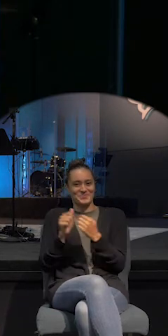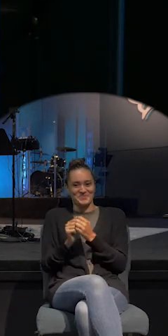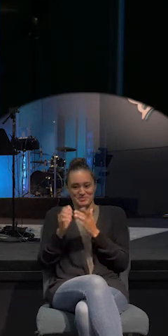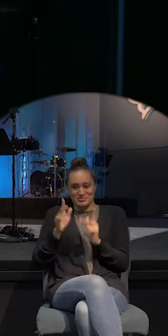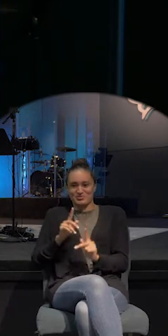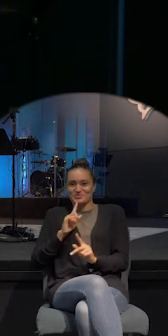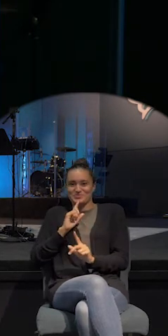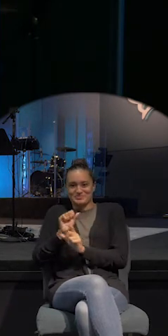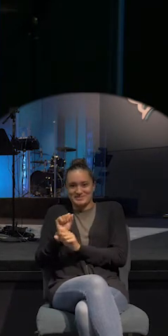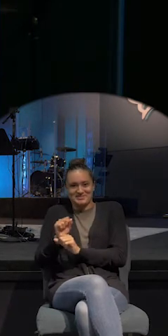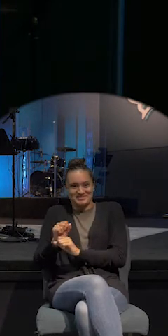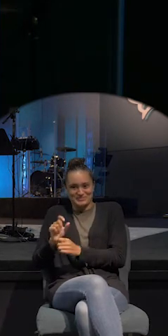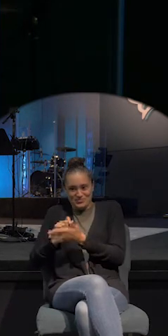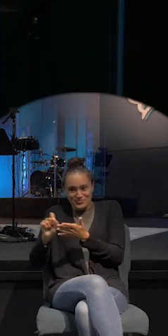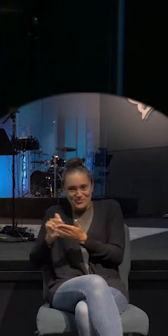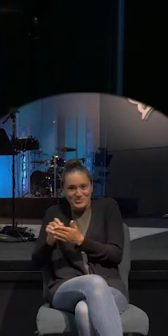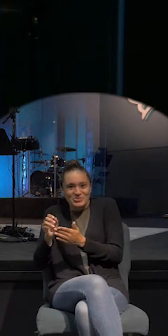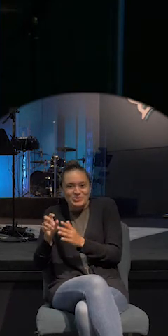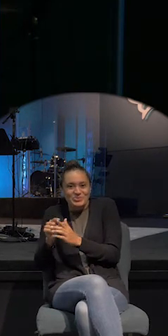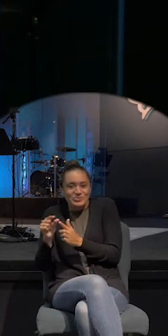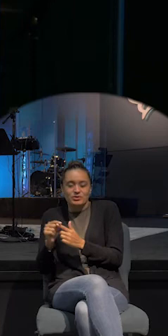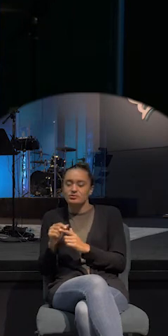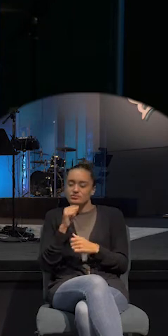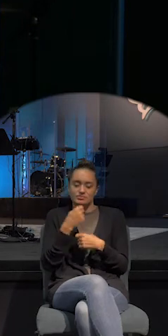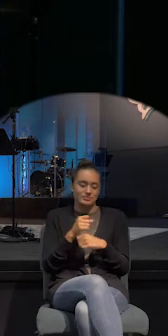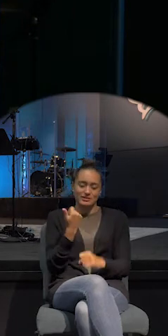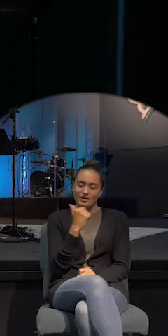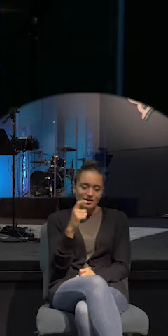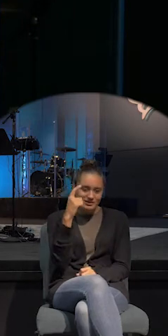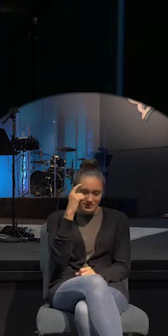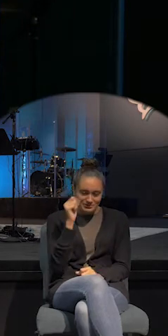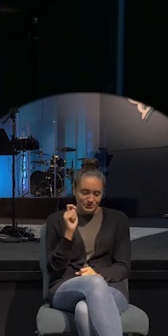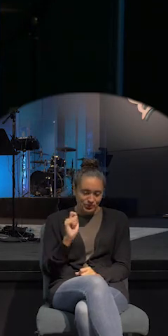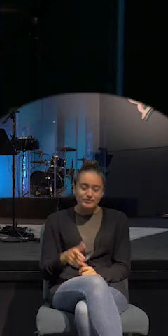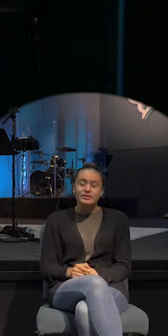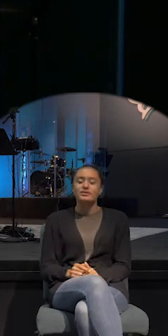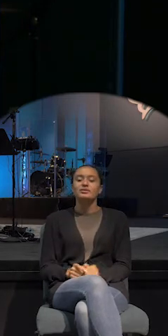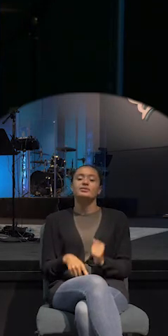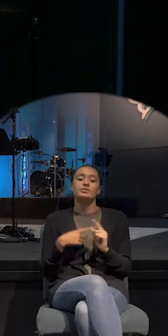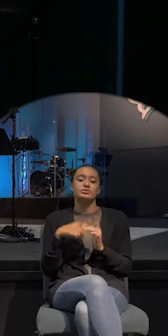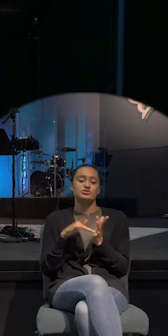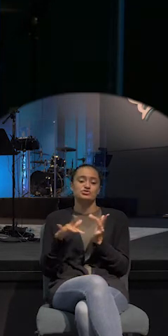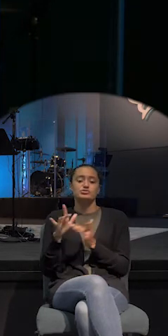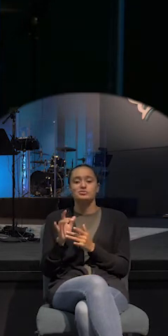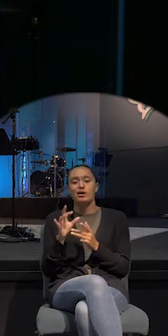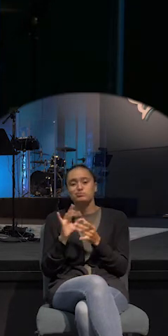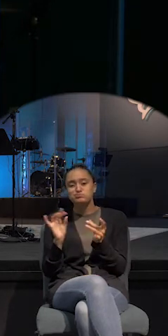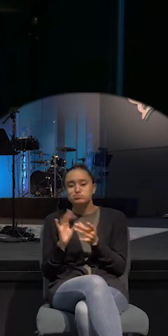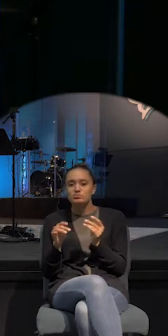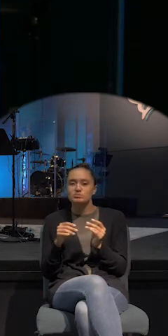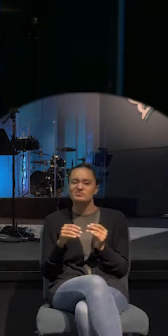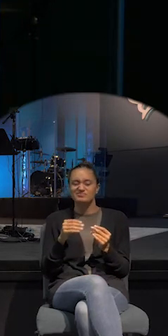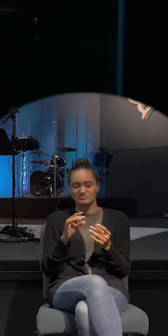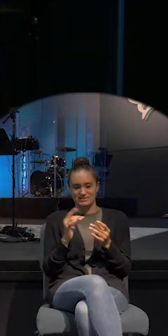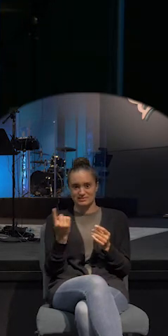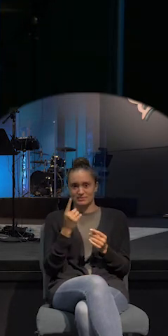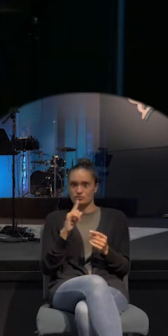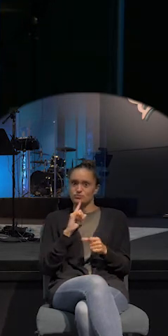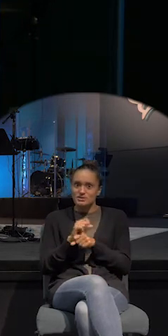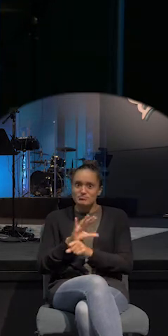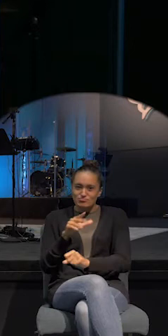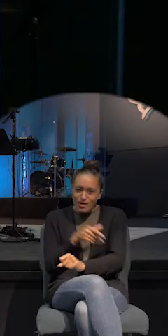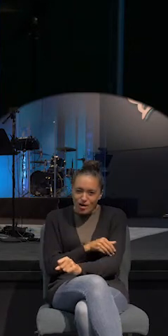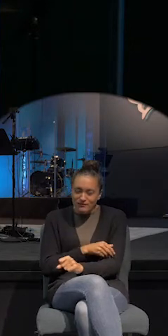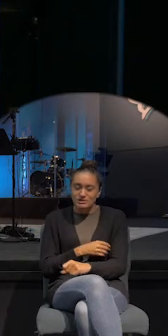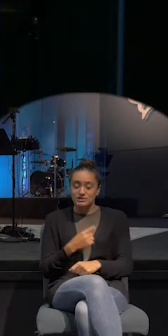word. It makes absolutely no sense at all. And so when Jesus is speaking to them, Jesus is saying something that's very powerful.